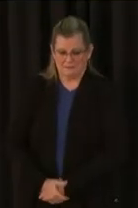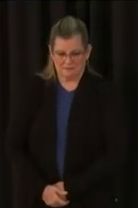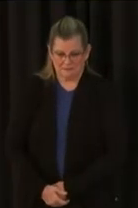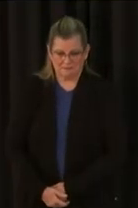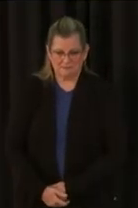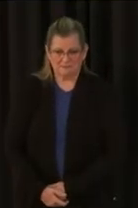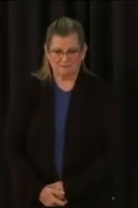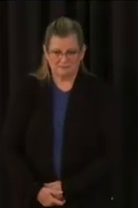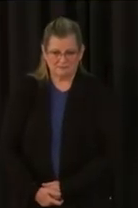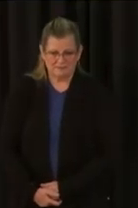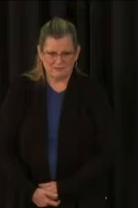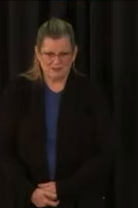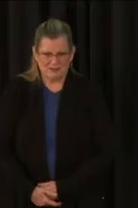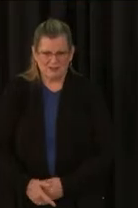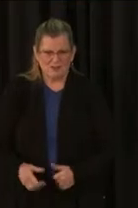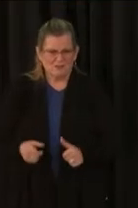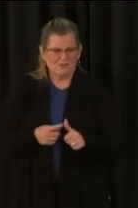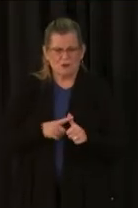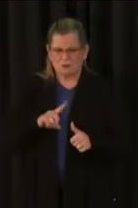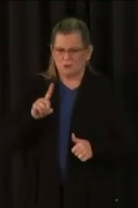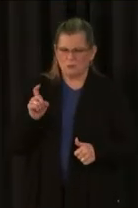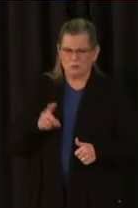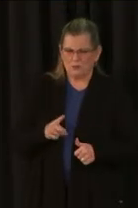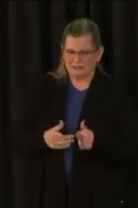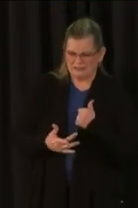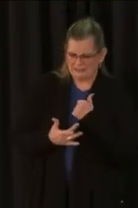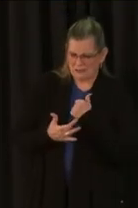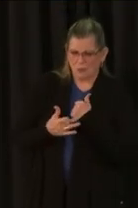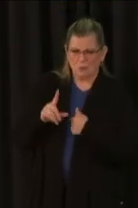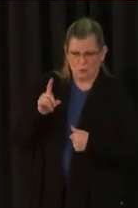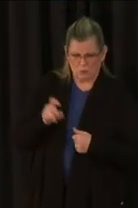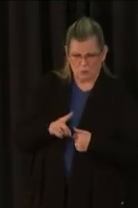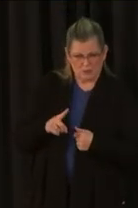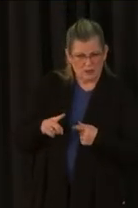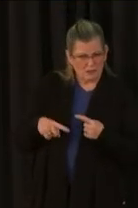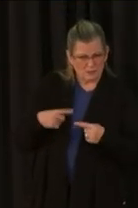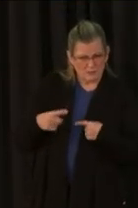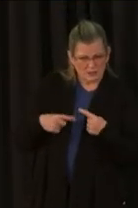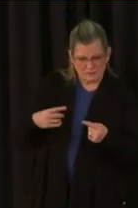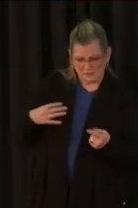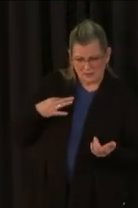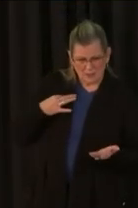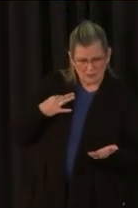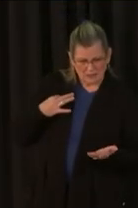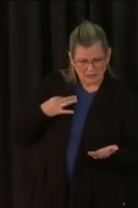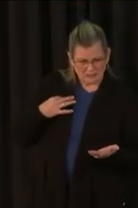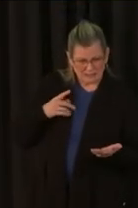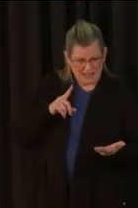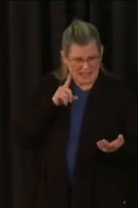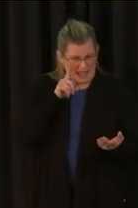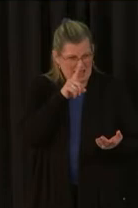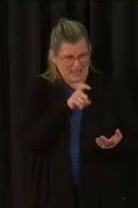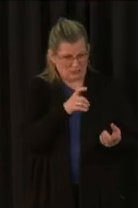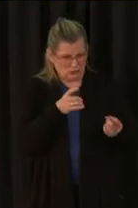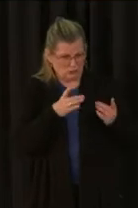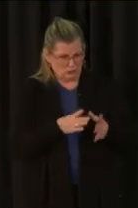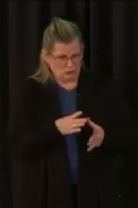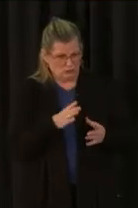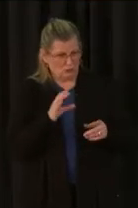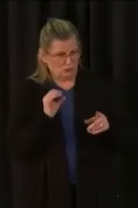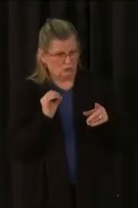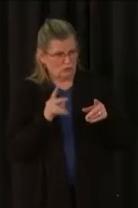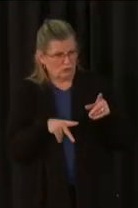kind of a technical question about the application, so I'll ask Sabangle for help on this, which is it came to us